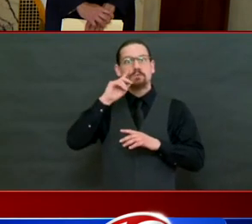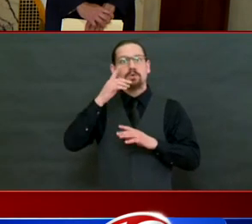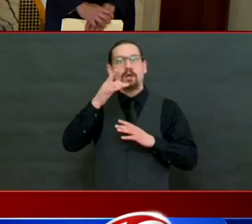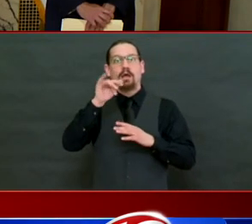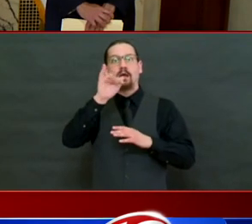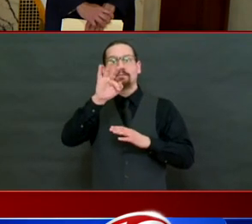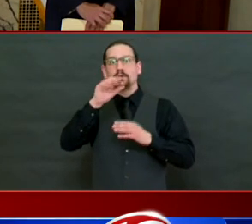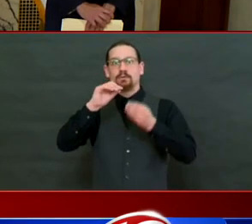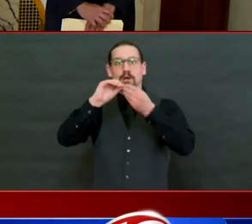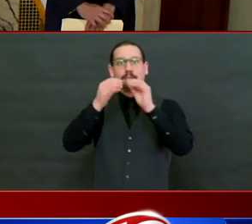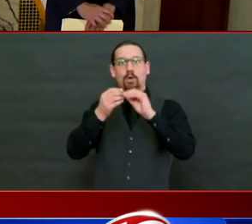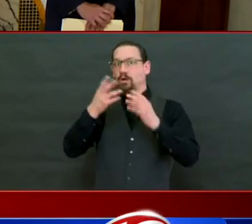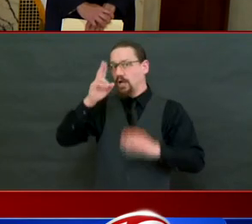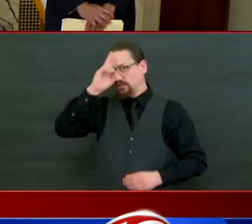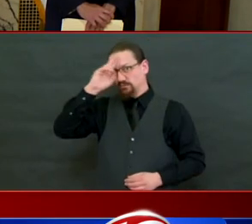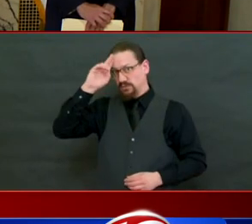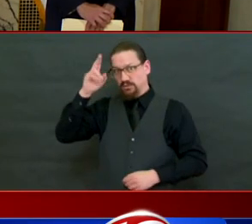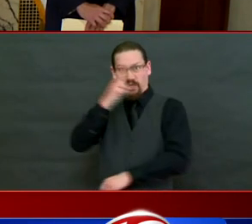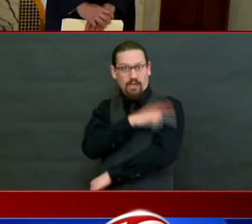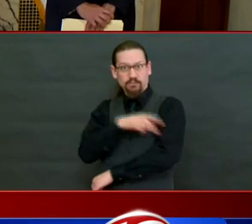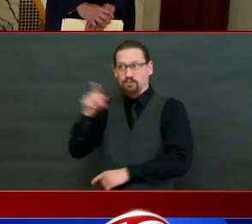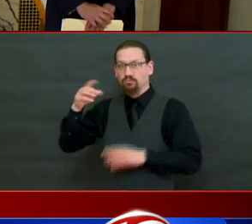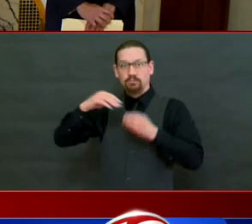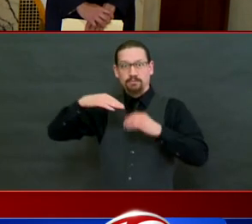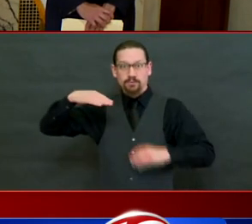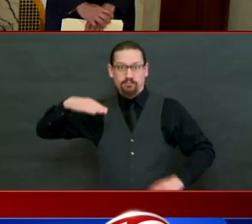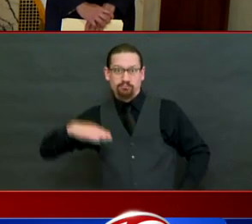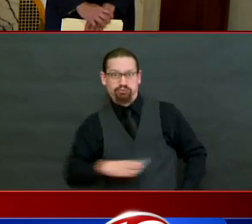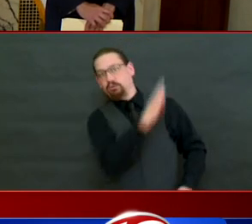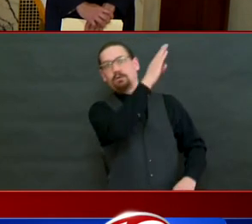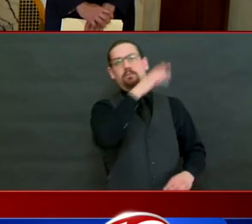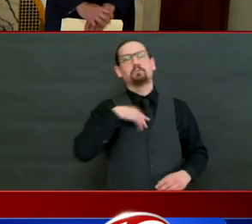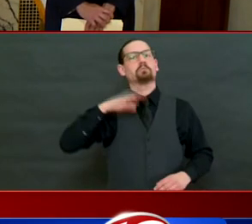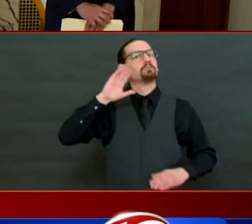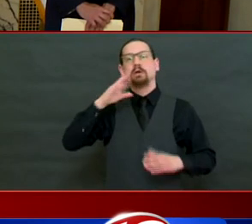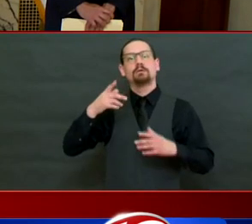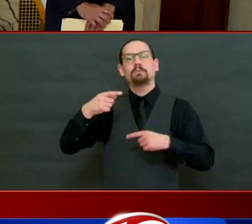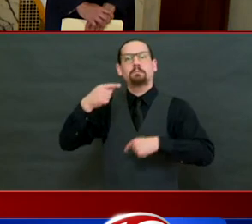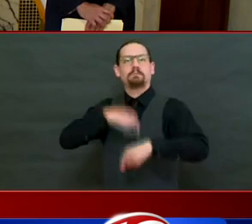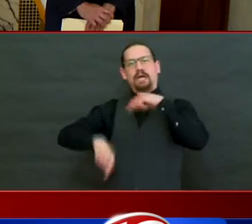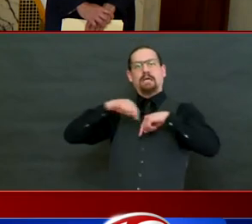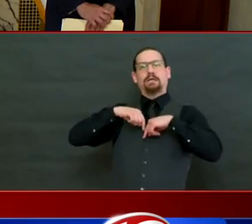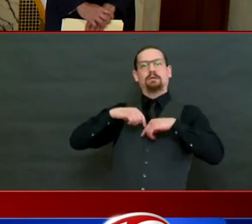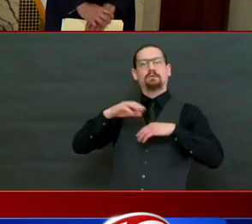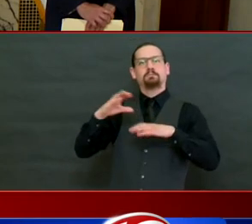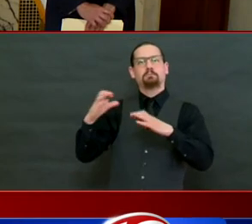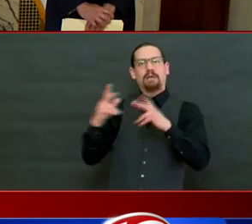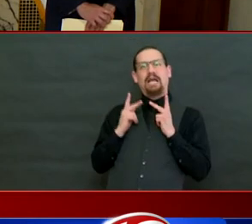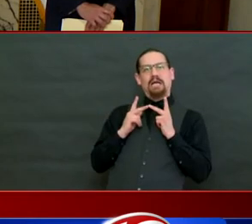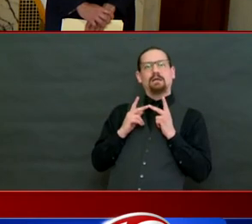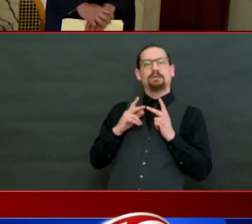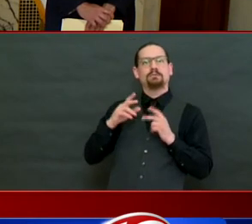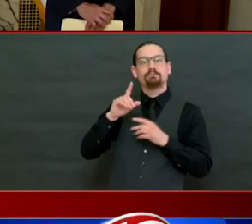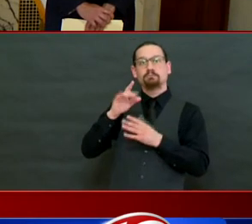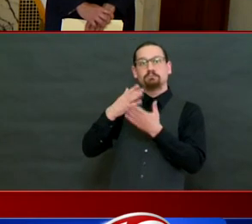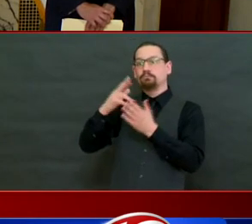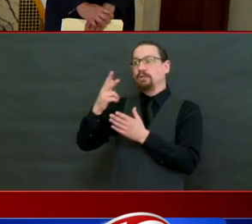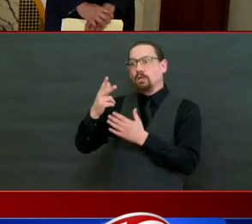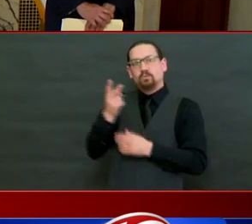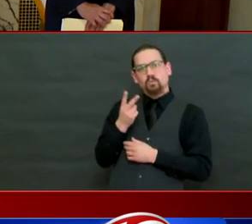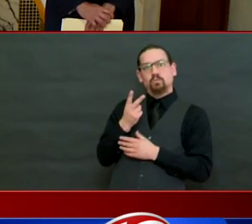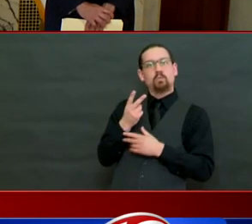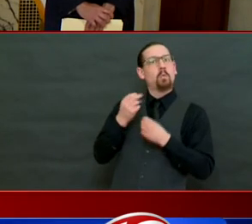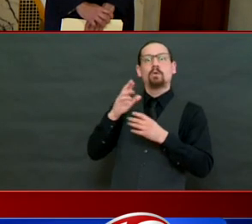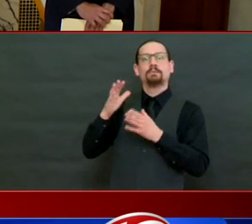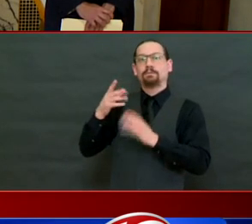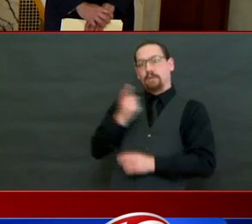back. I hope we never again have to get to a place where it's a complete pullback, but I can't promise you that won't happen. It's